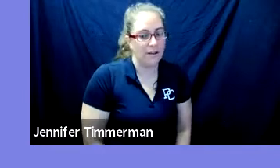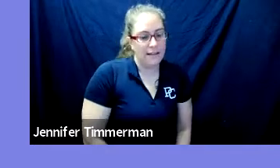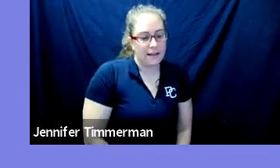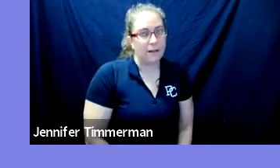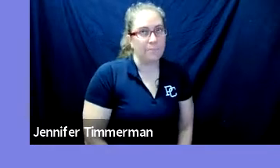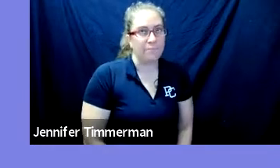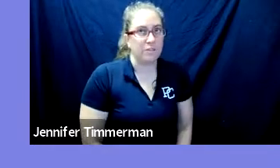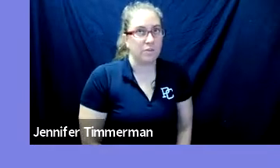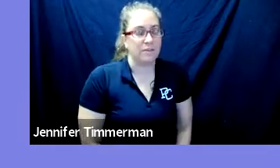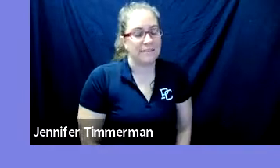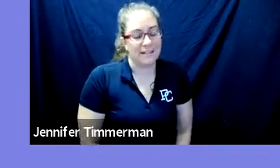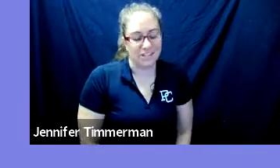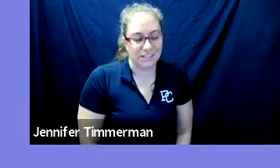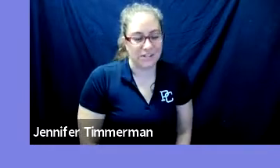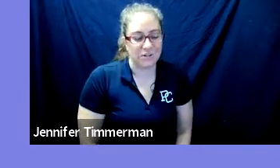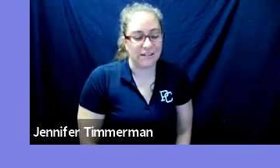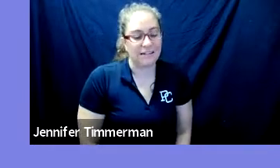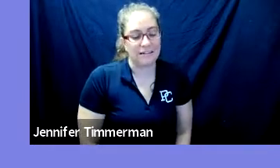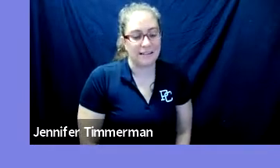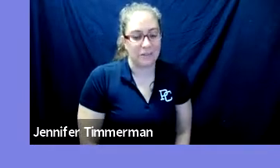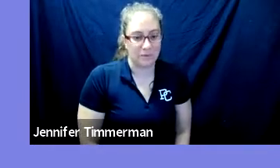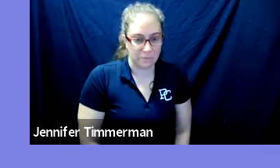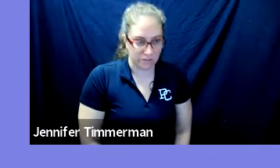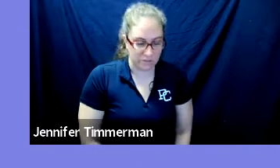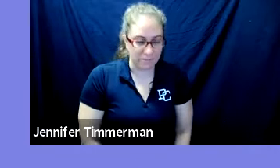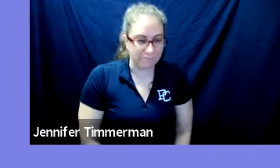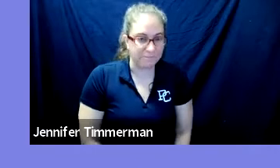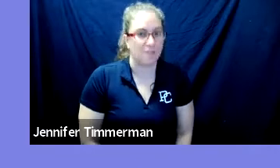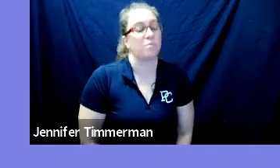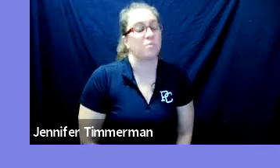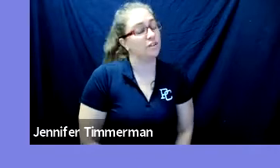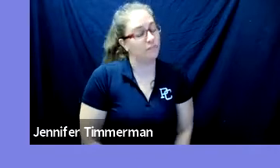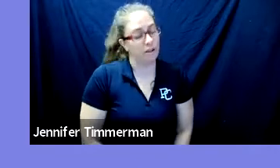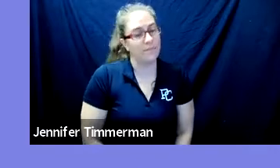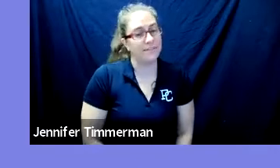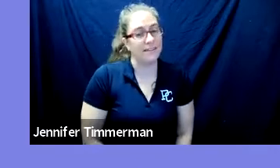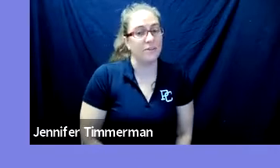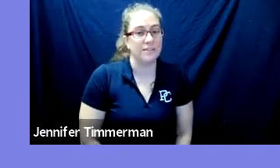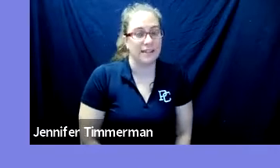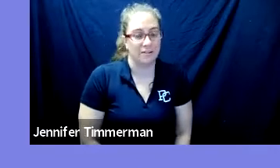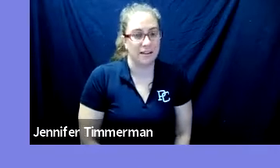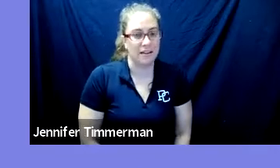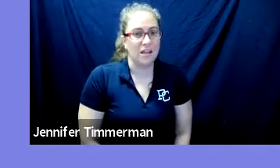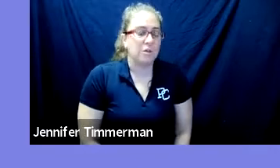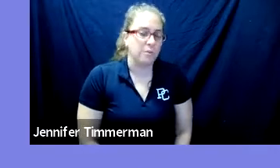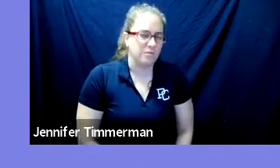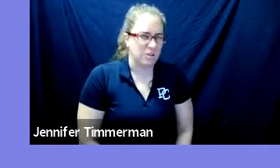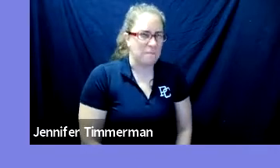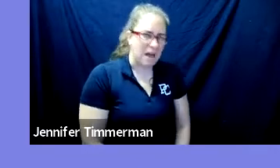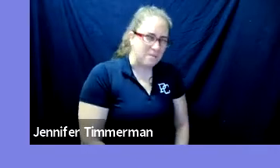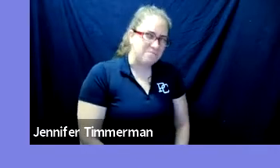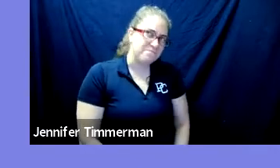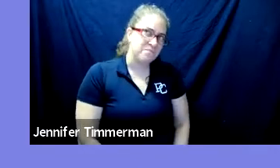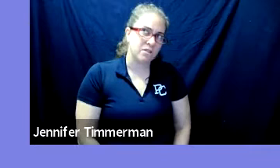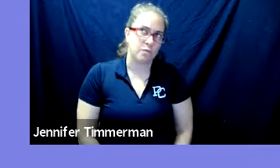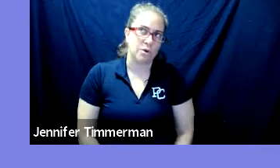or rehabilitation center in St. Louis, Missouri. I'm originally from the St. Louis area. We moved here